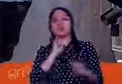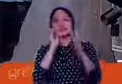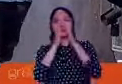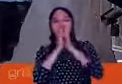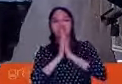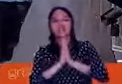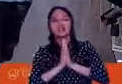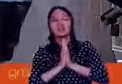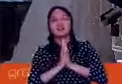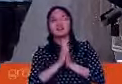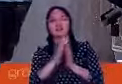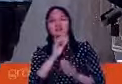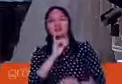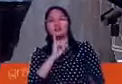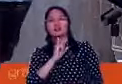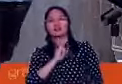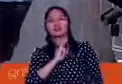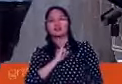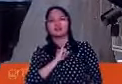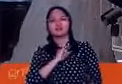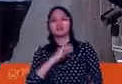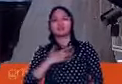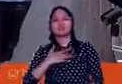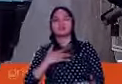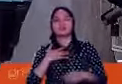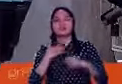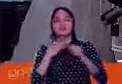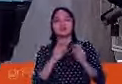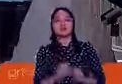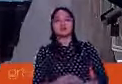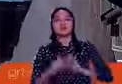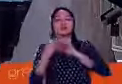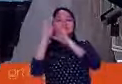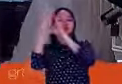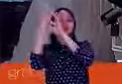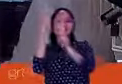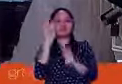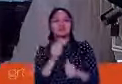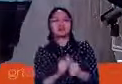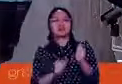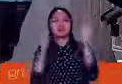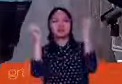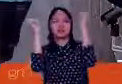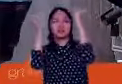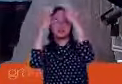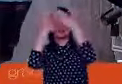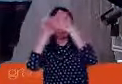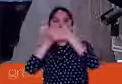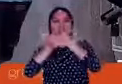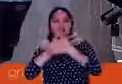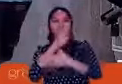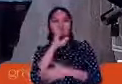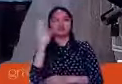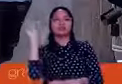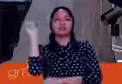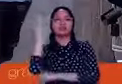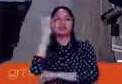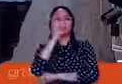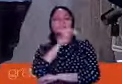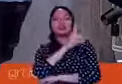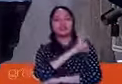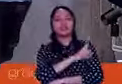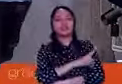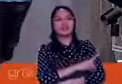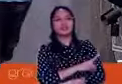I pray. I sense His presence every night